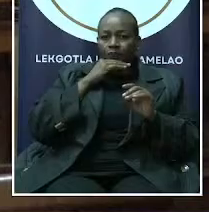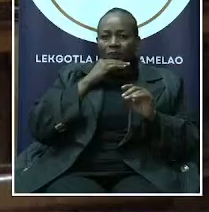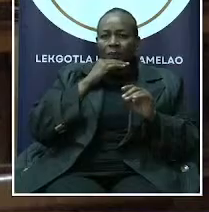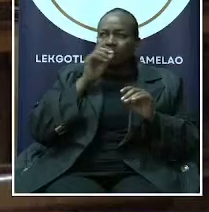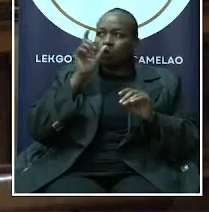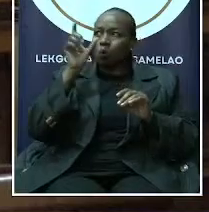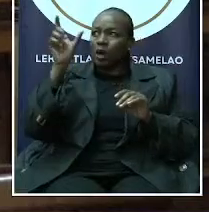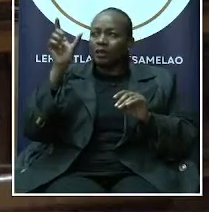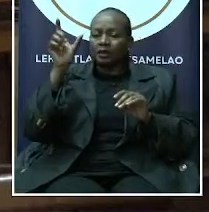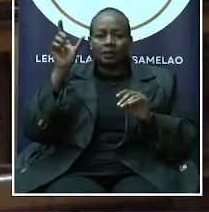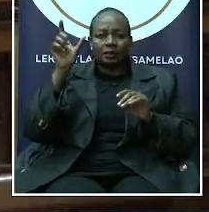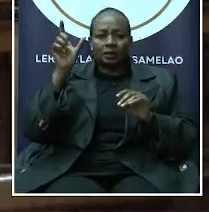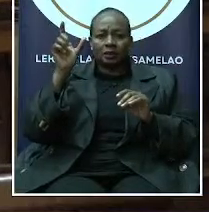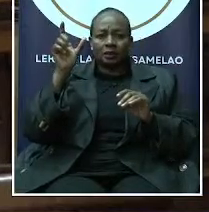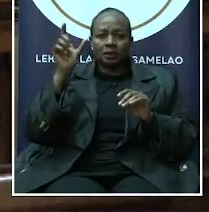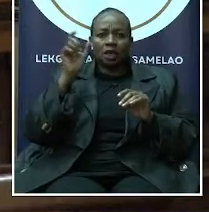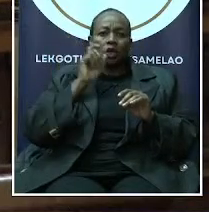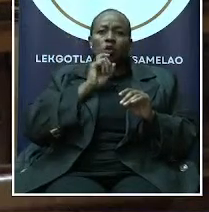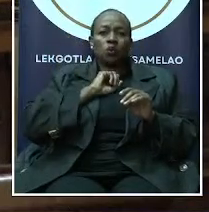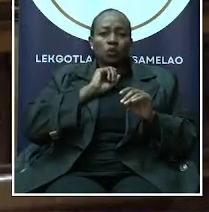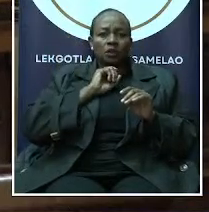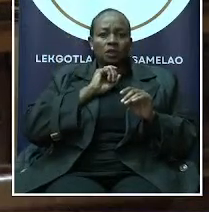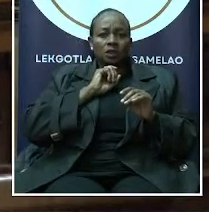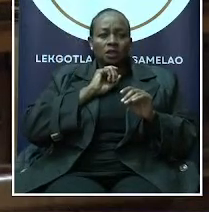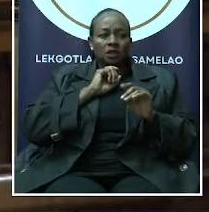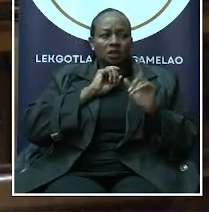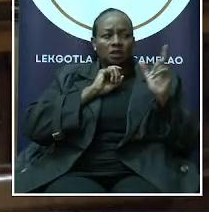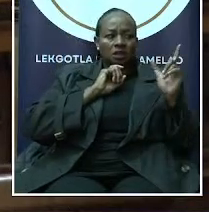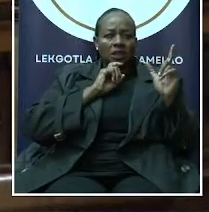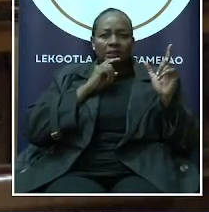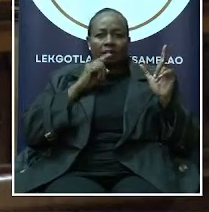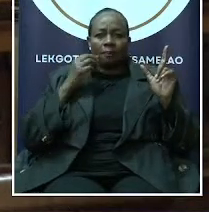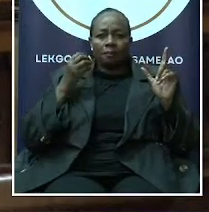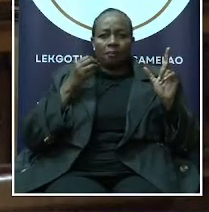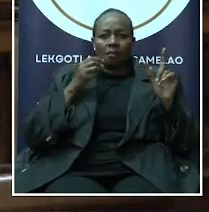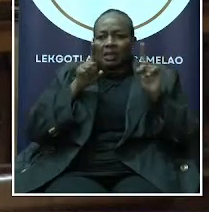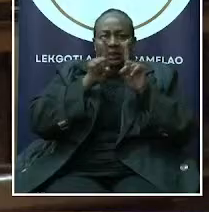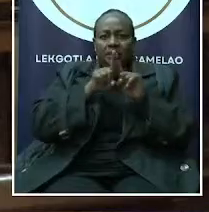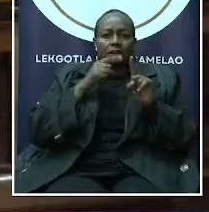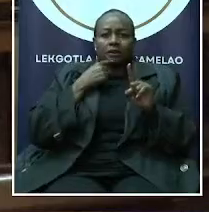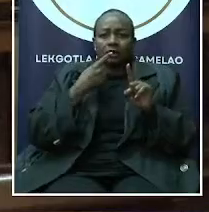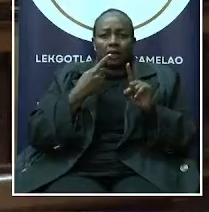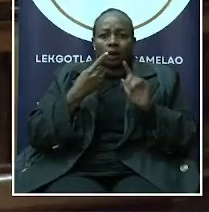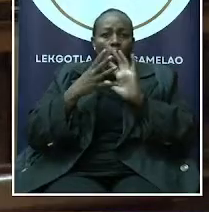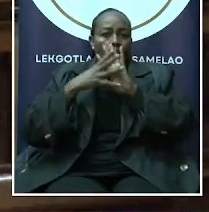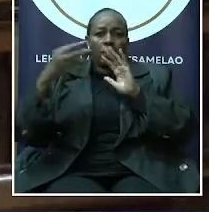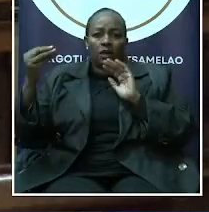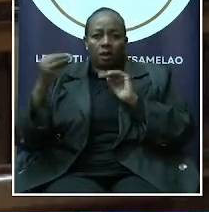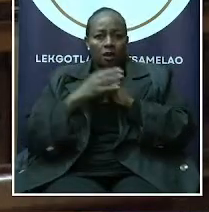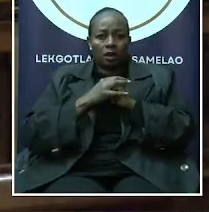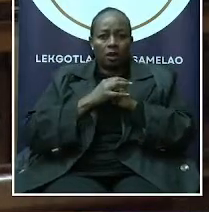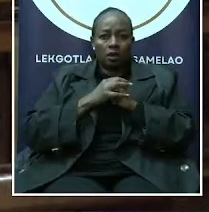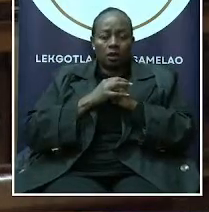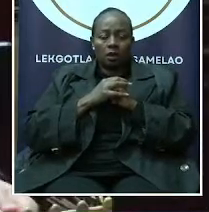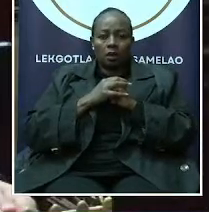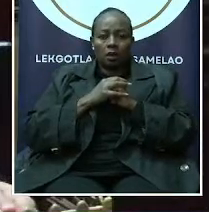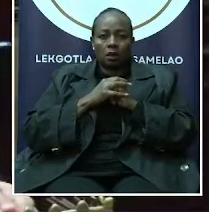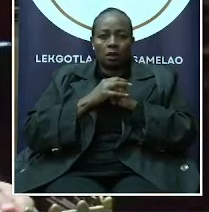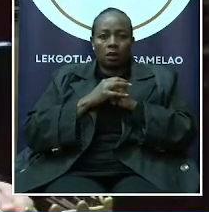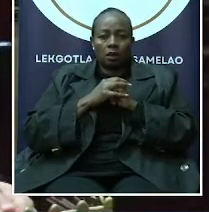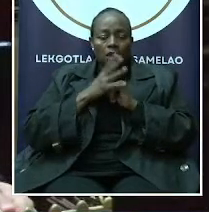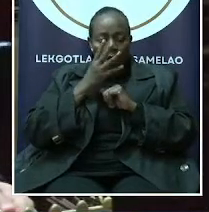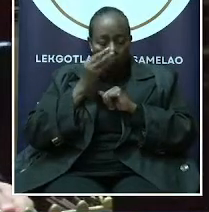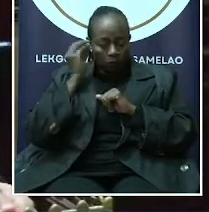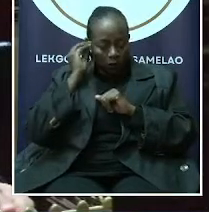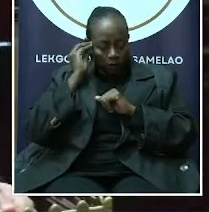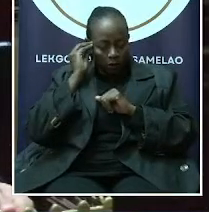words in the latter speaker's mouth, please. Thank you. No, I'm not. Through you, Deputy Noted.